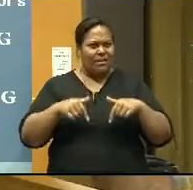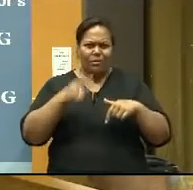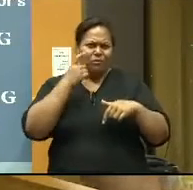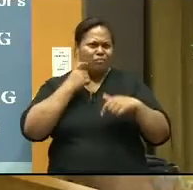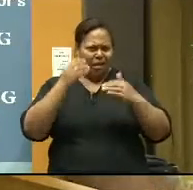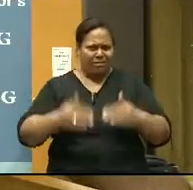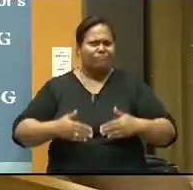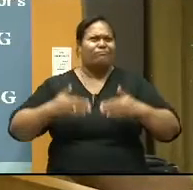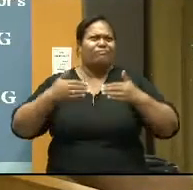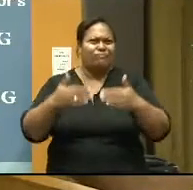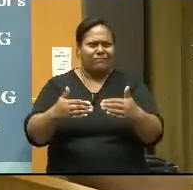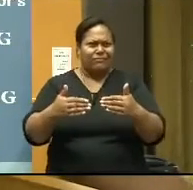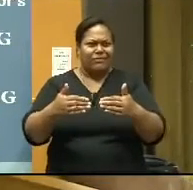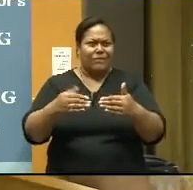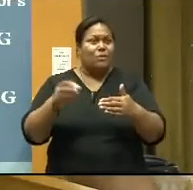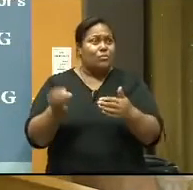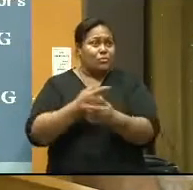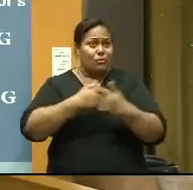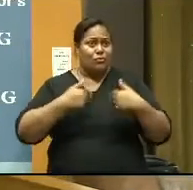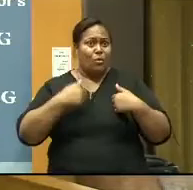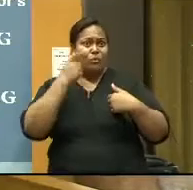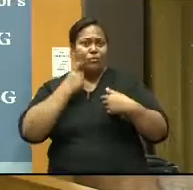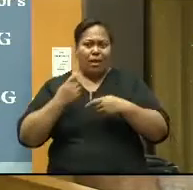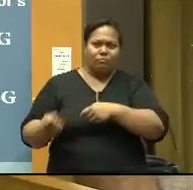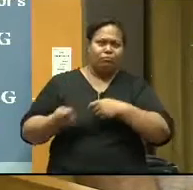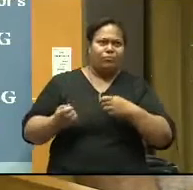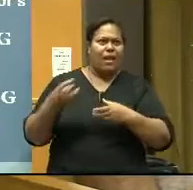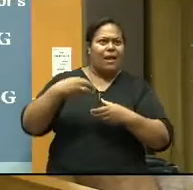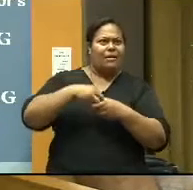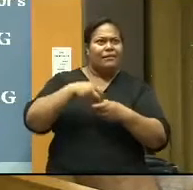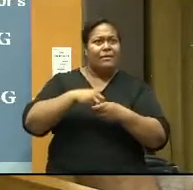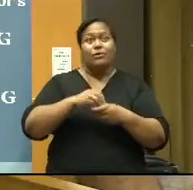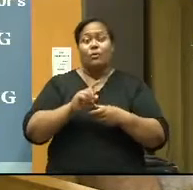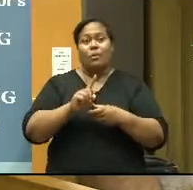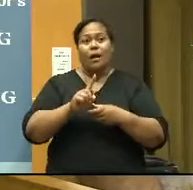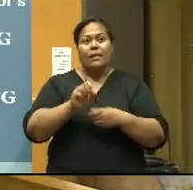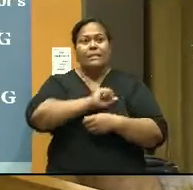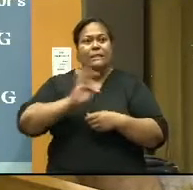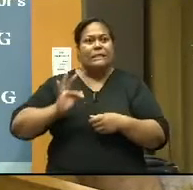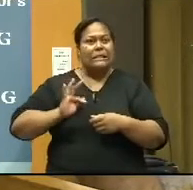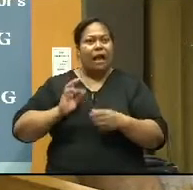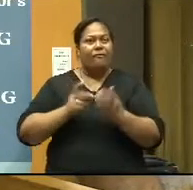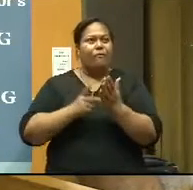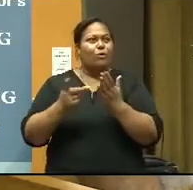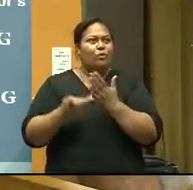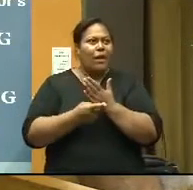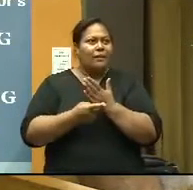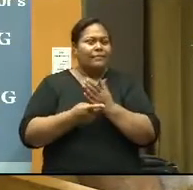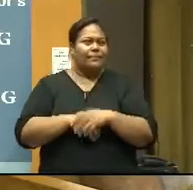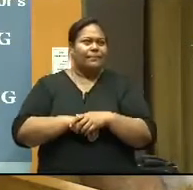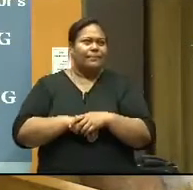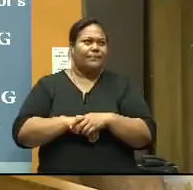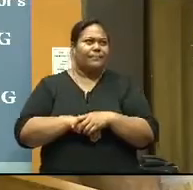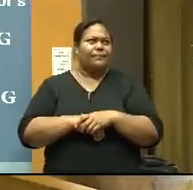forward. And so we engaged in what became known as the STAR project, the Strategic Total